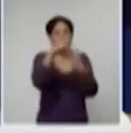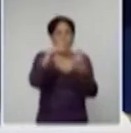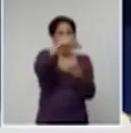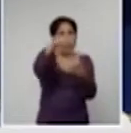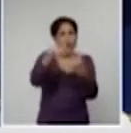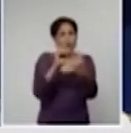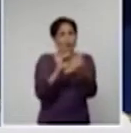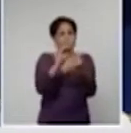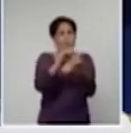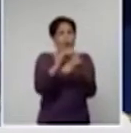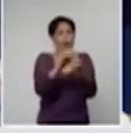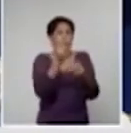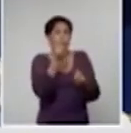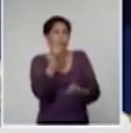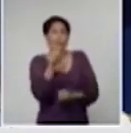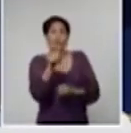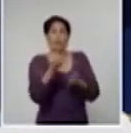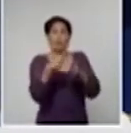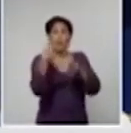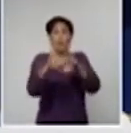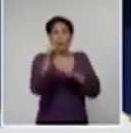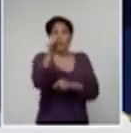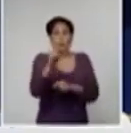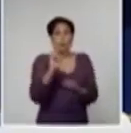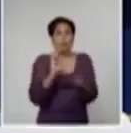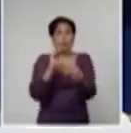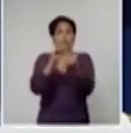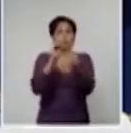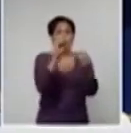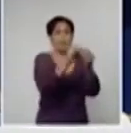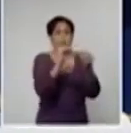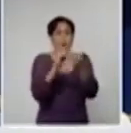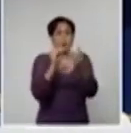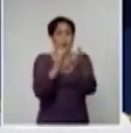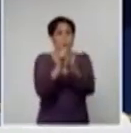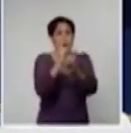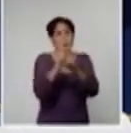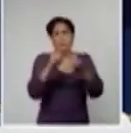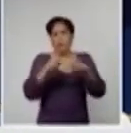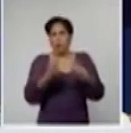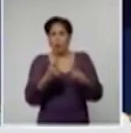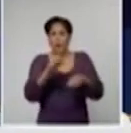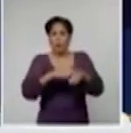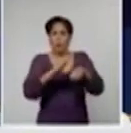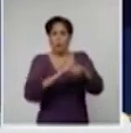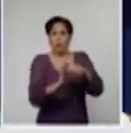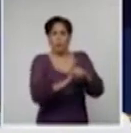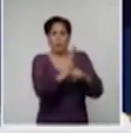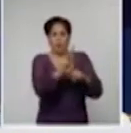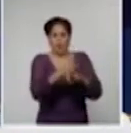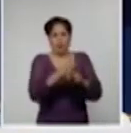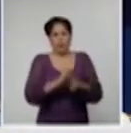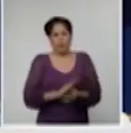1,272 people, asymptomatic people since the beginning of the pandemic, accounting